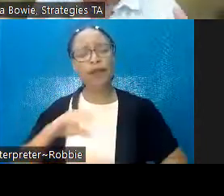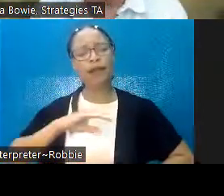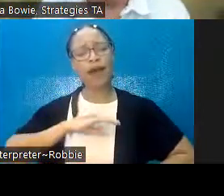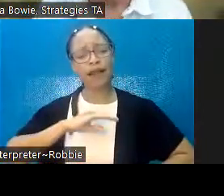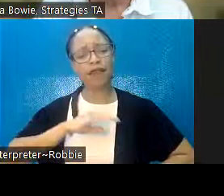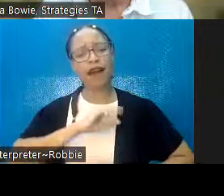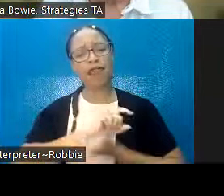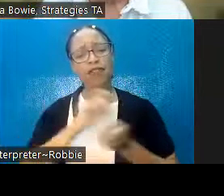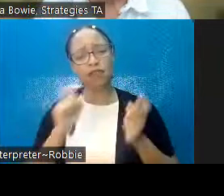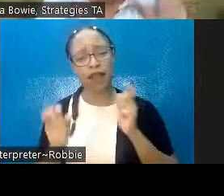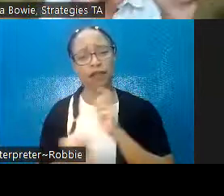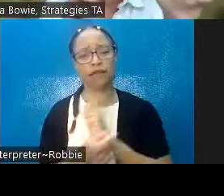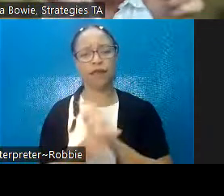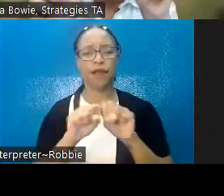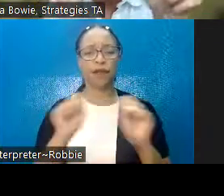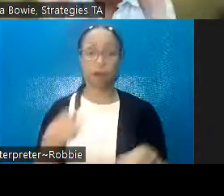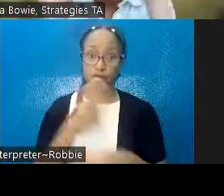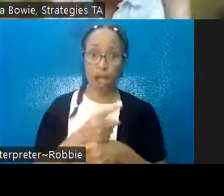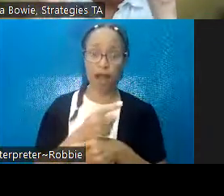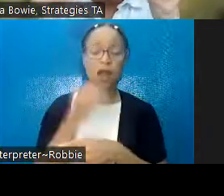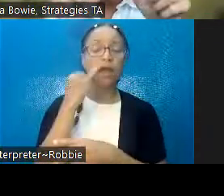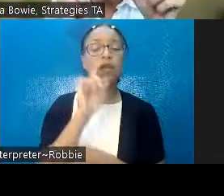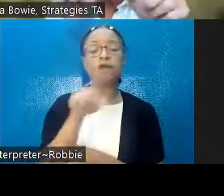the system? Right. Because if we only